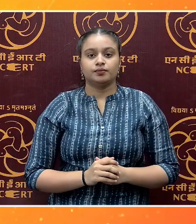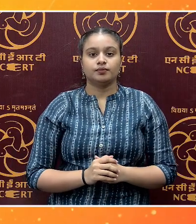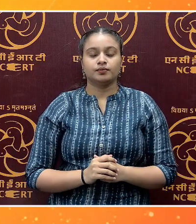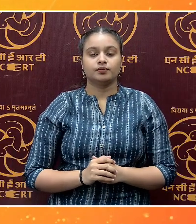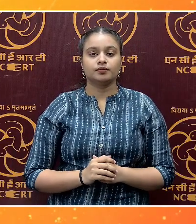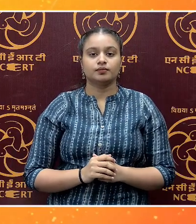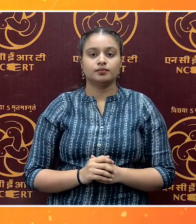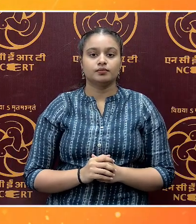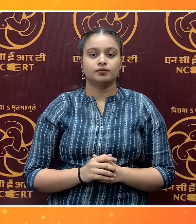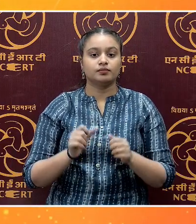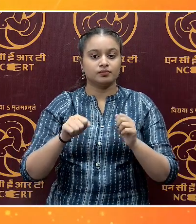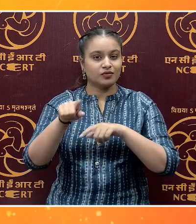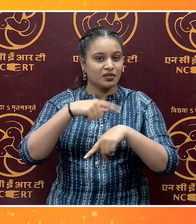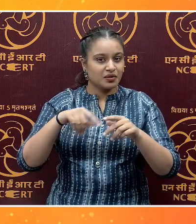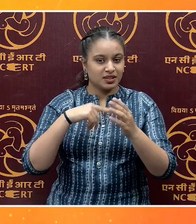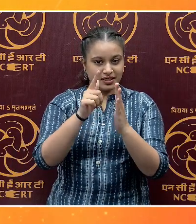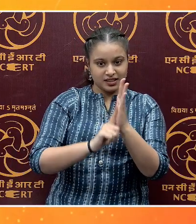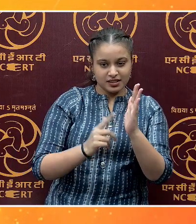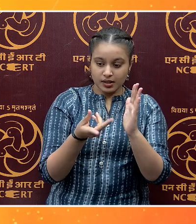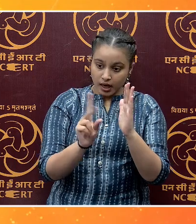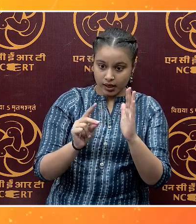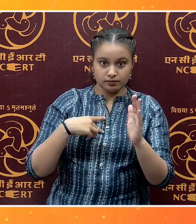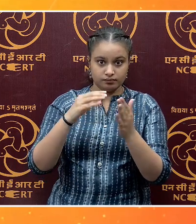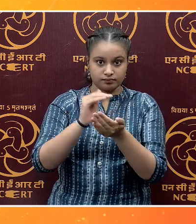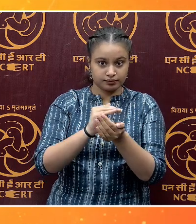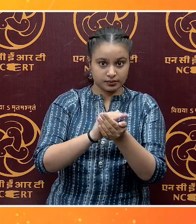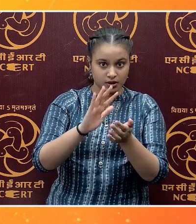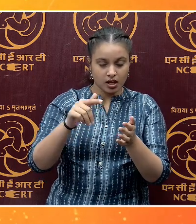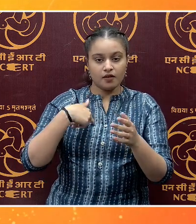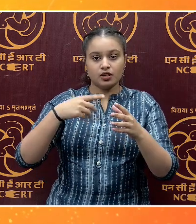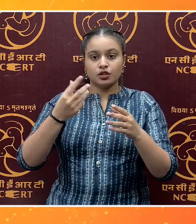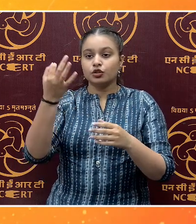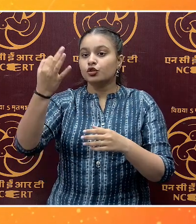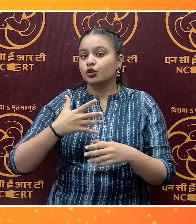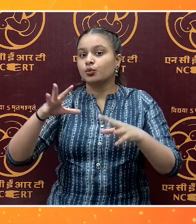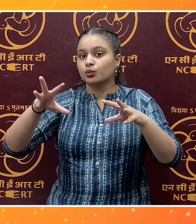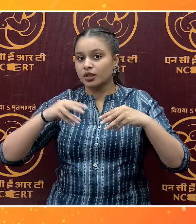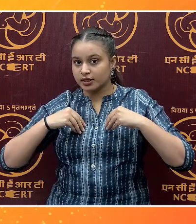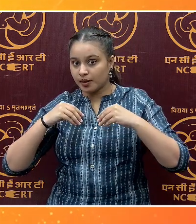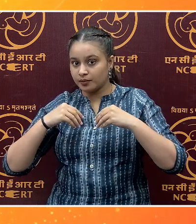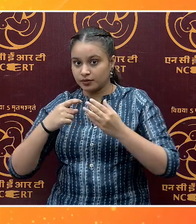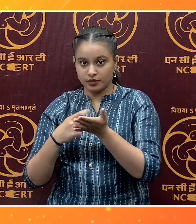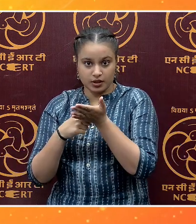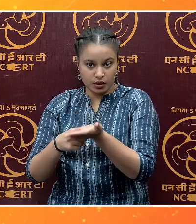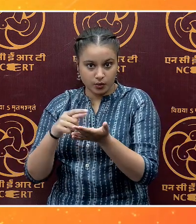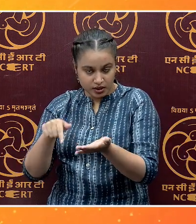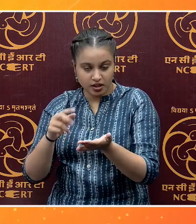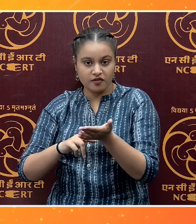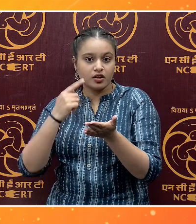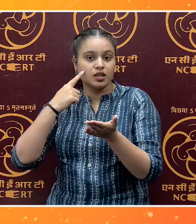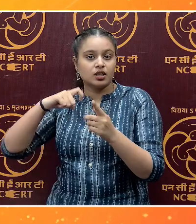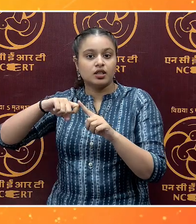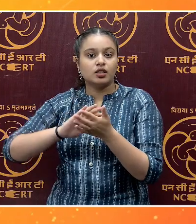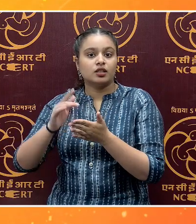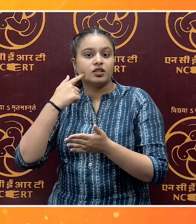Yeah, here you see the pending list will came again empty, and the new accepted request came in the accepted block. So the Nikhil is added in my